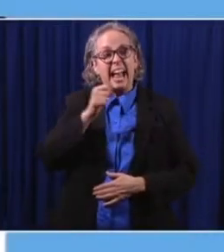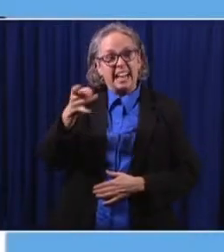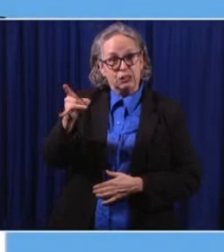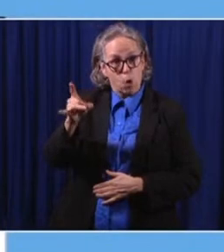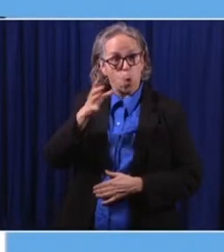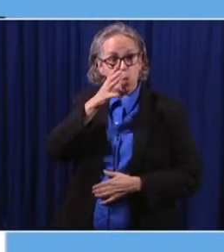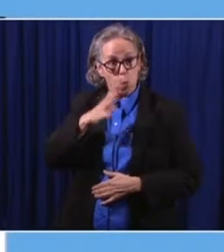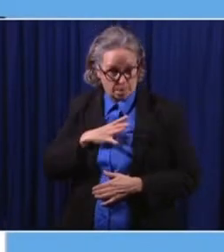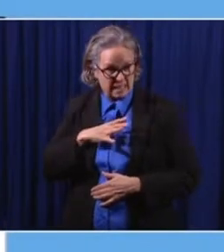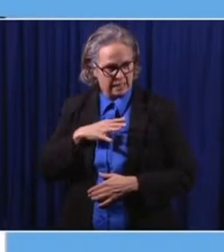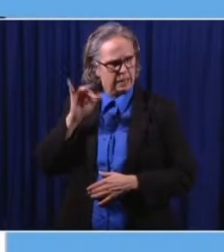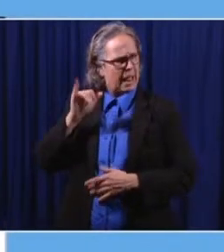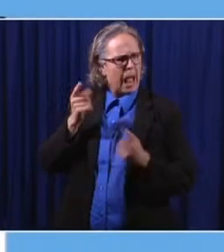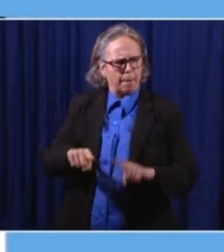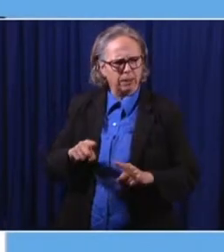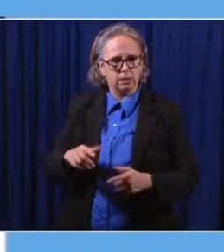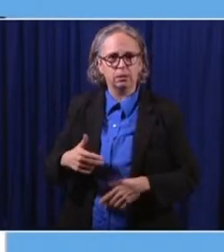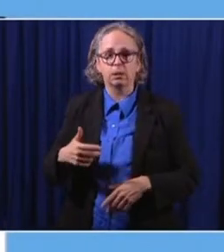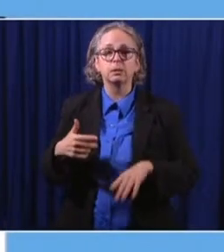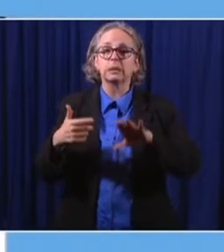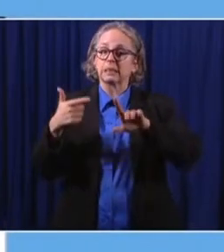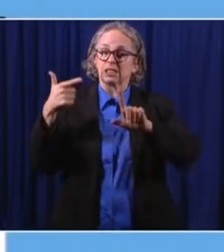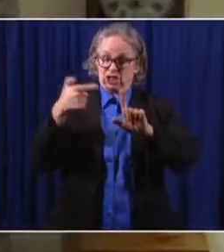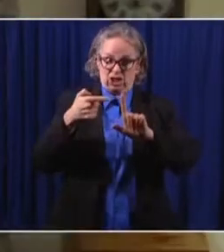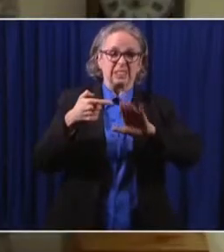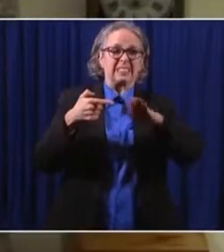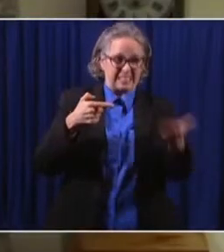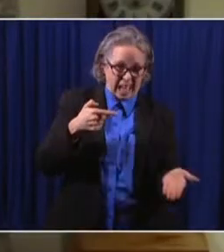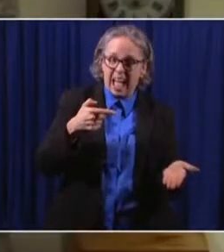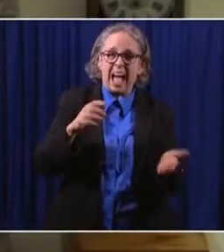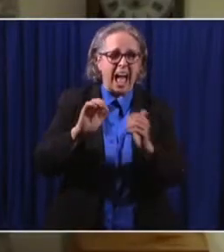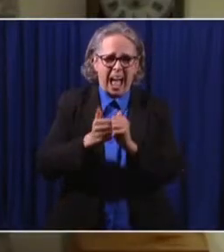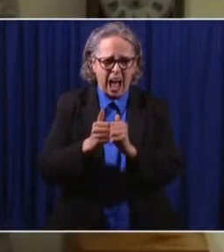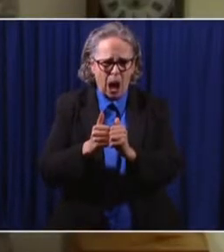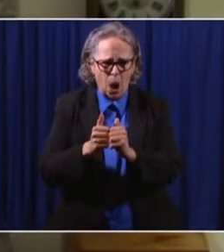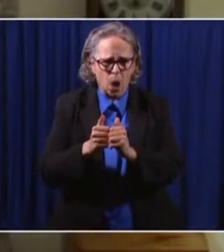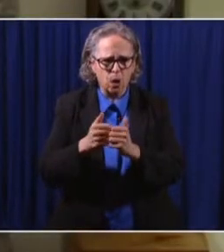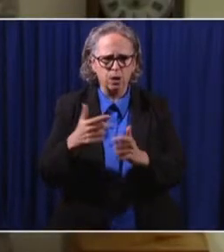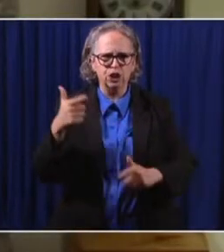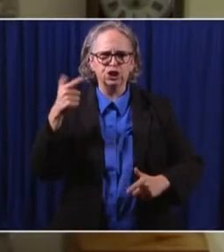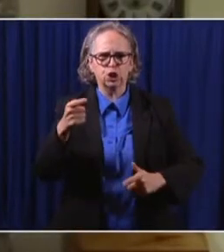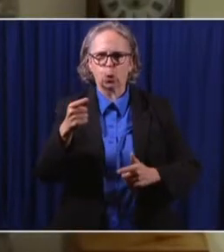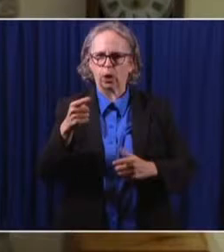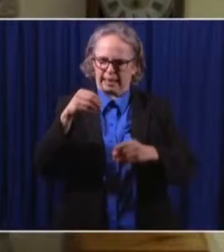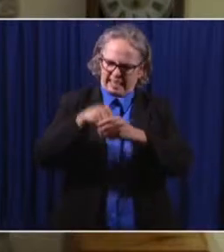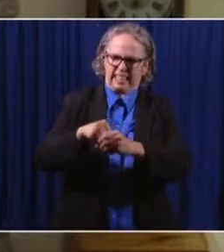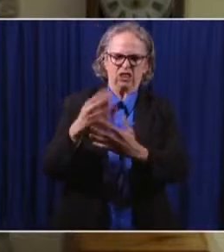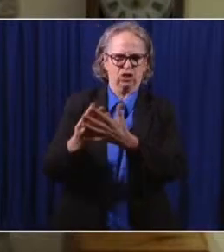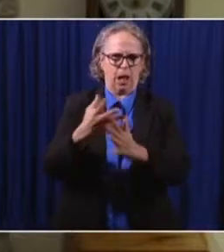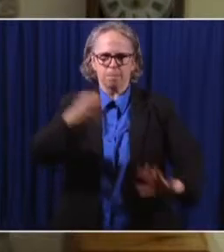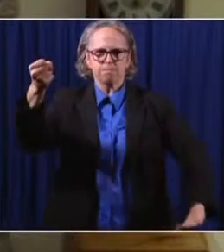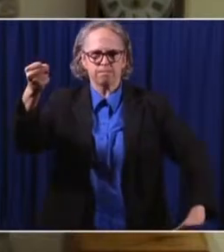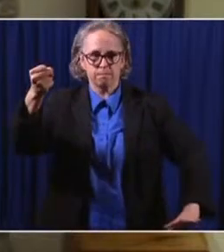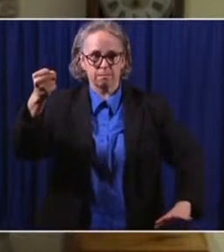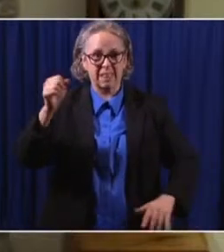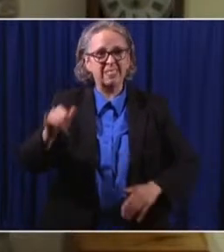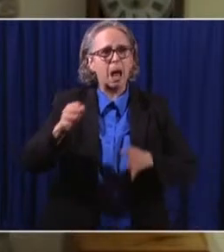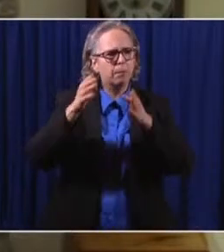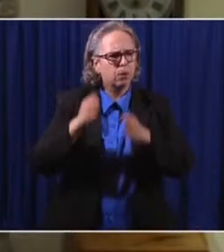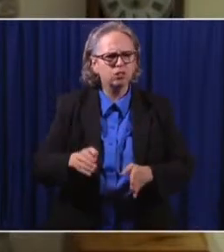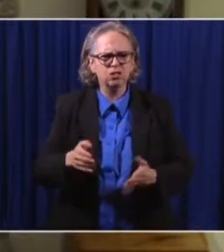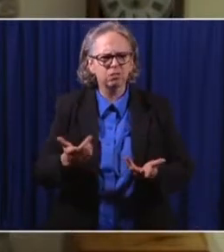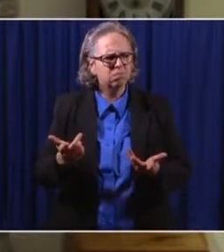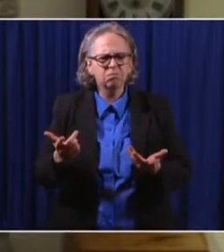18-year-old Dayton woman shot to death, suspect in jail. Court records show that the suspect was prohibited from carrying a gun due